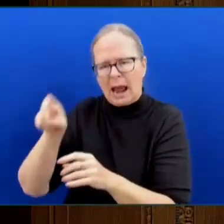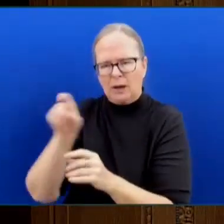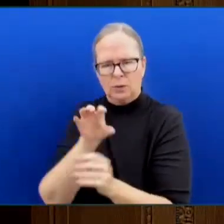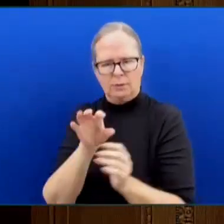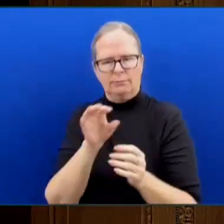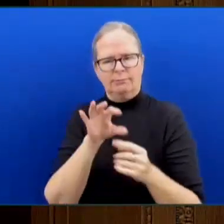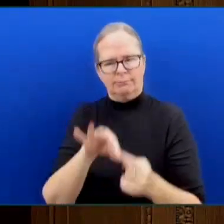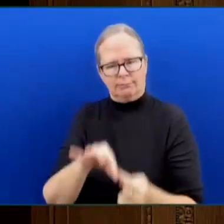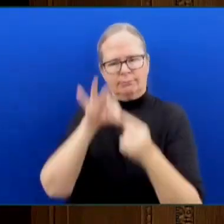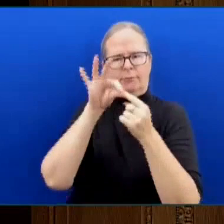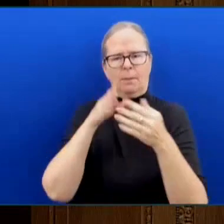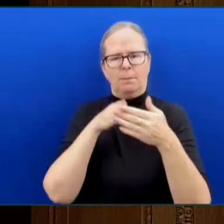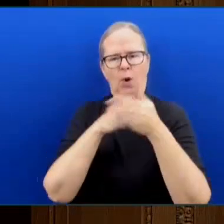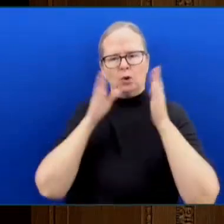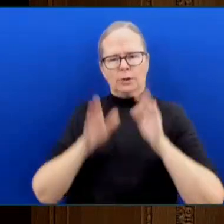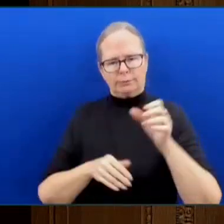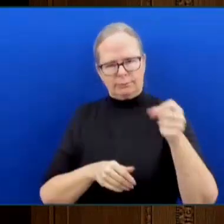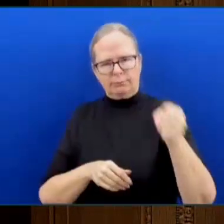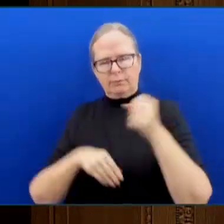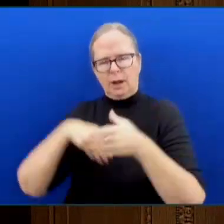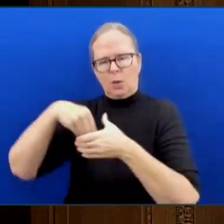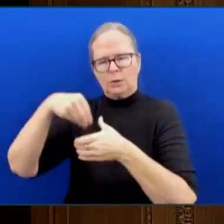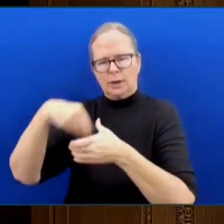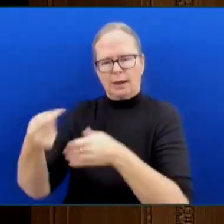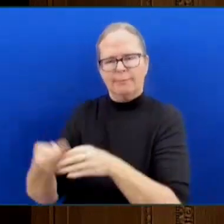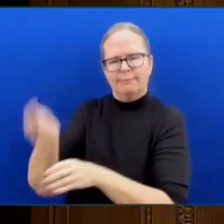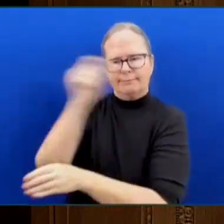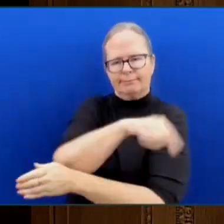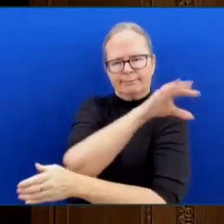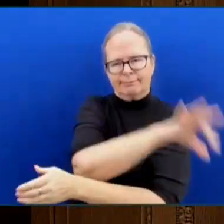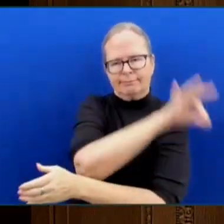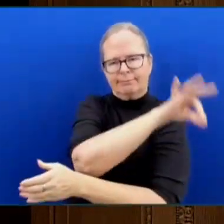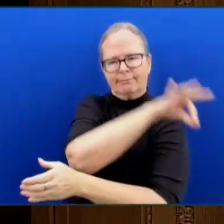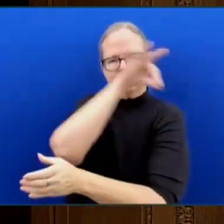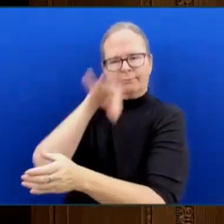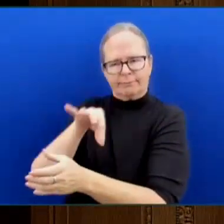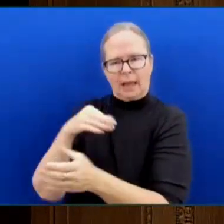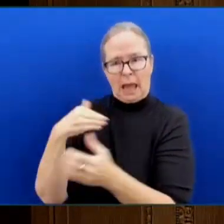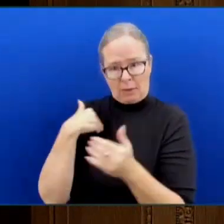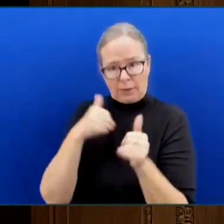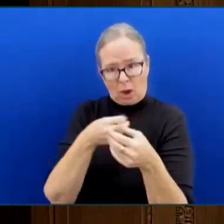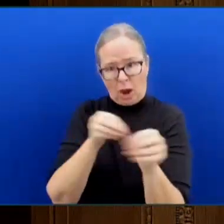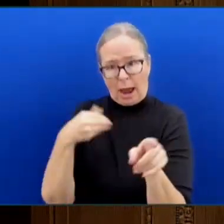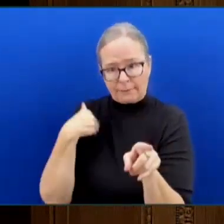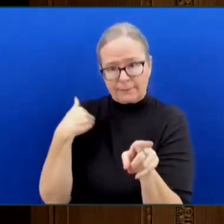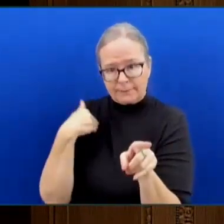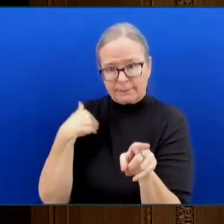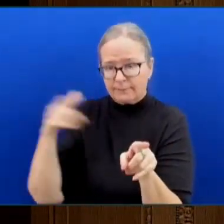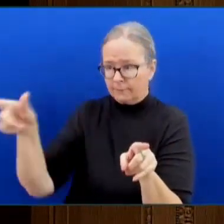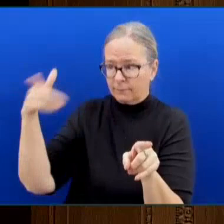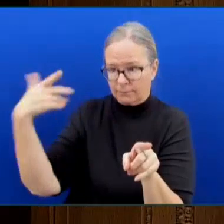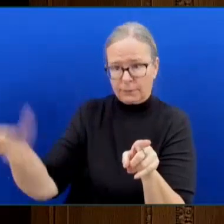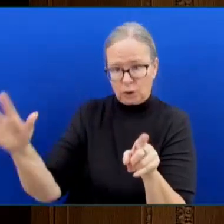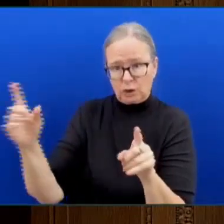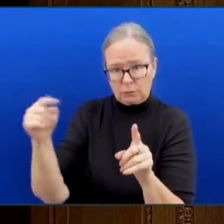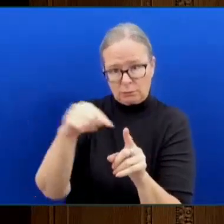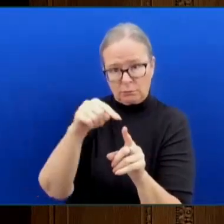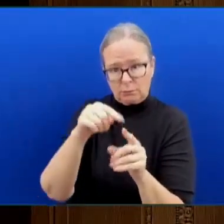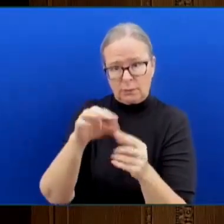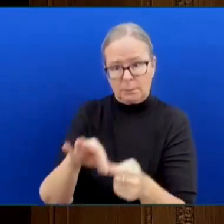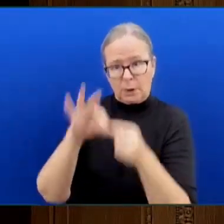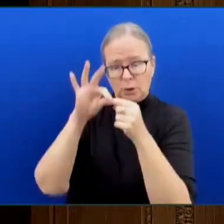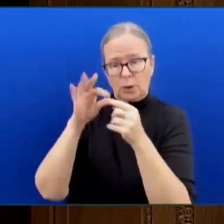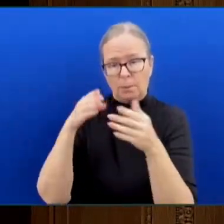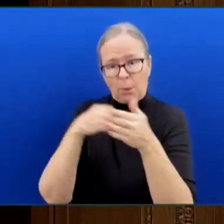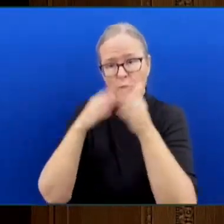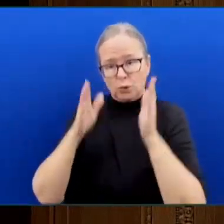approvals. Again, my question to the attorney, has a special prosecutor been appointed in this case? And if not, why